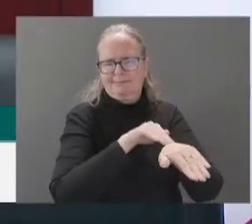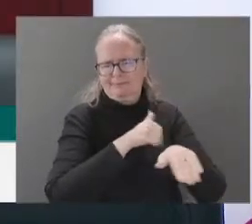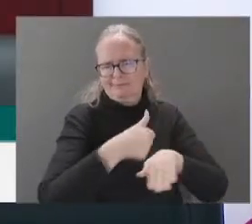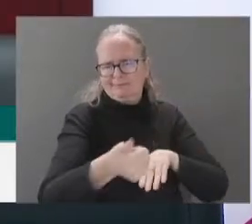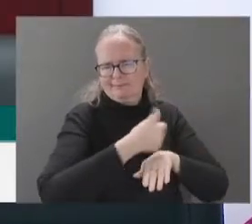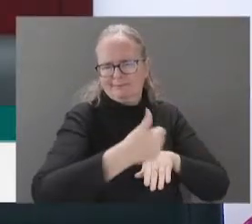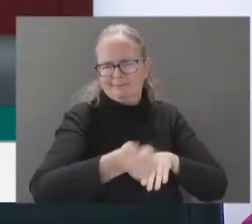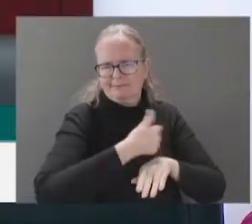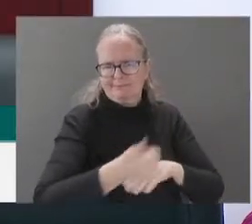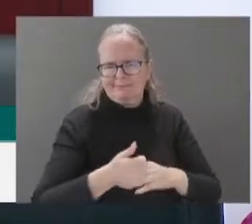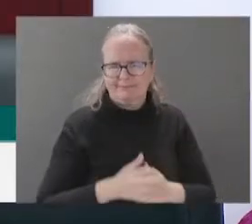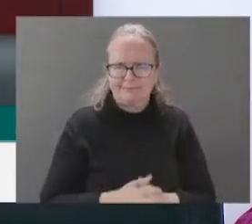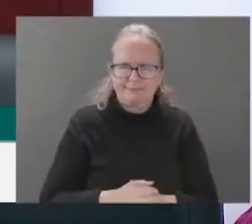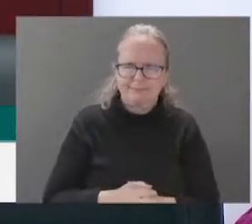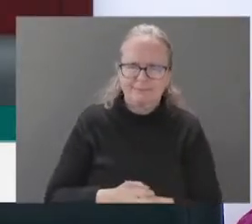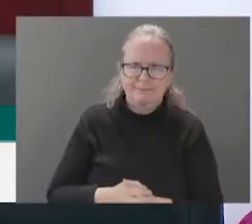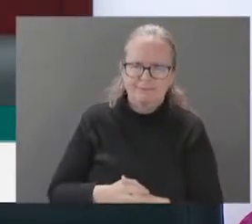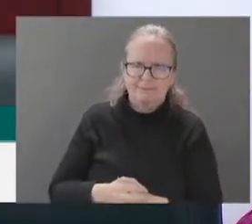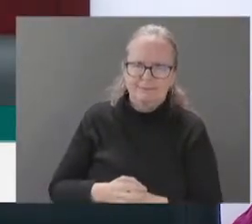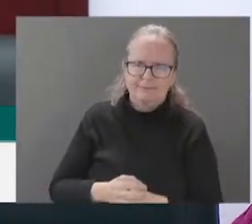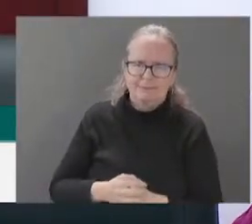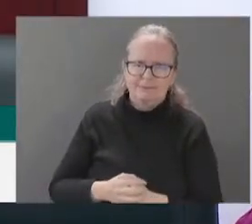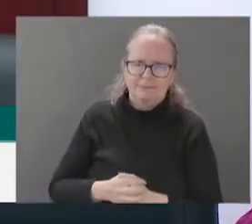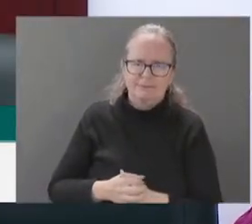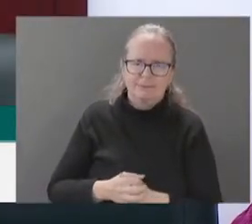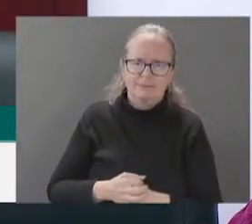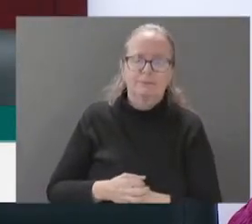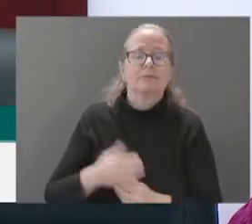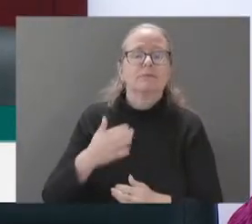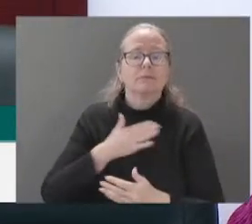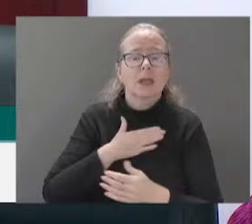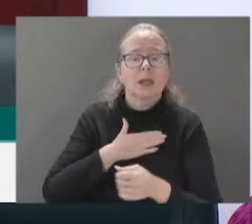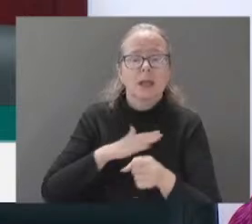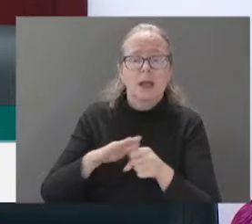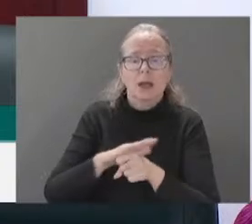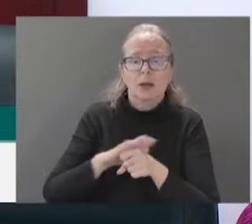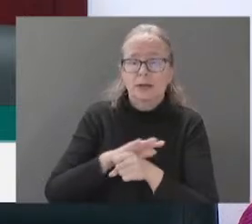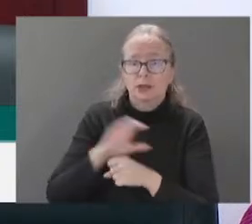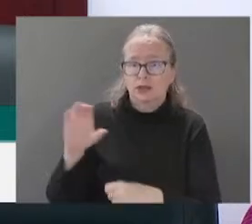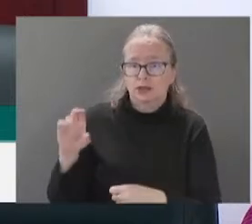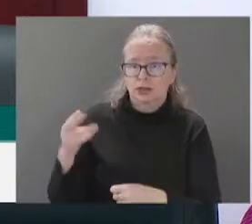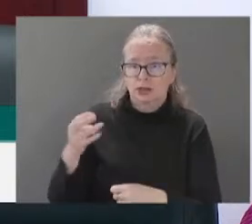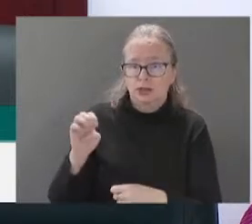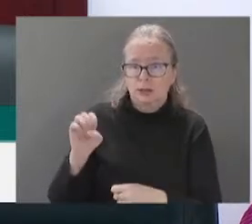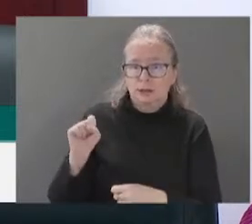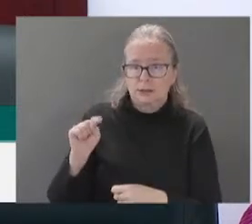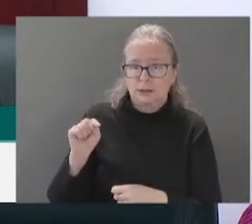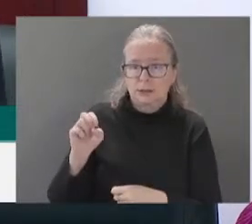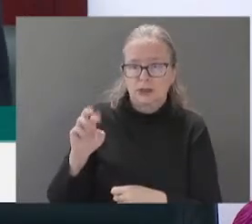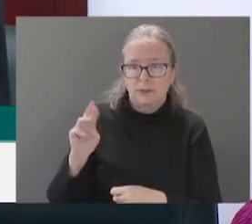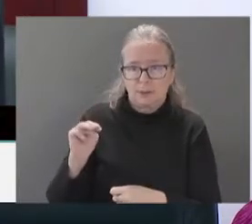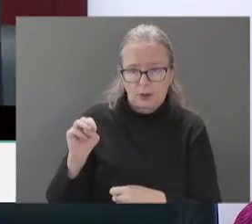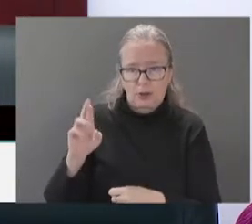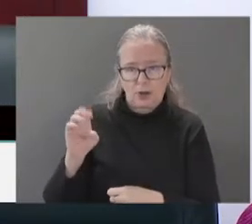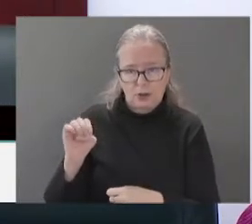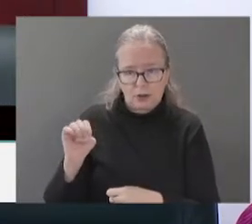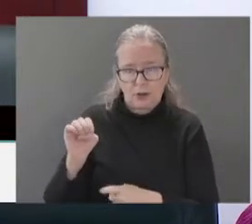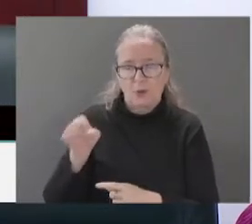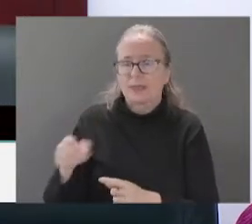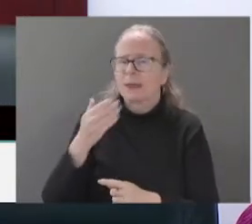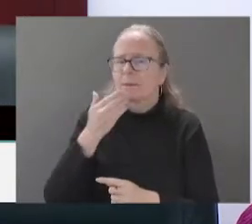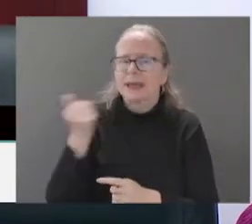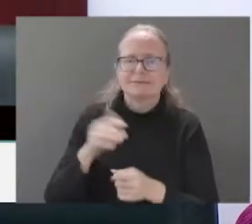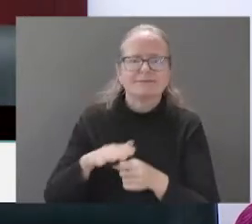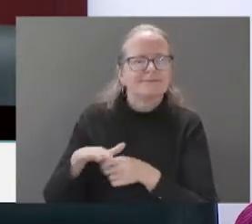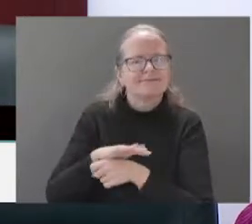you Mr Speaker my constituency of chesir Strathmore is one of the best places in Alberta to buy a home start a business and raise